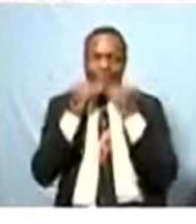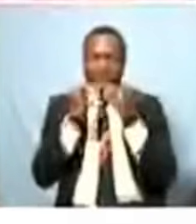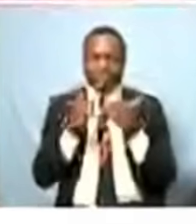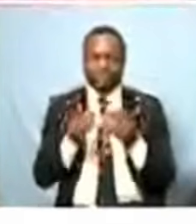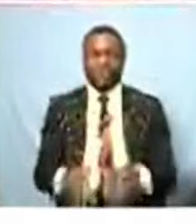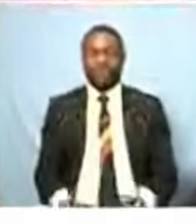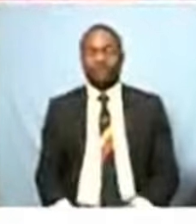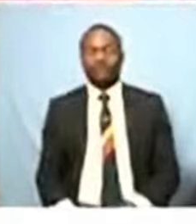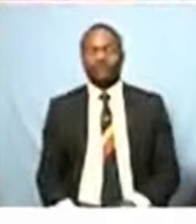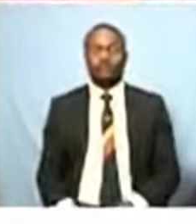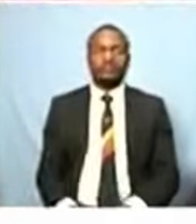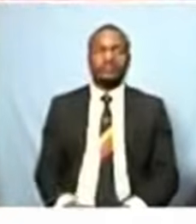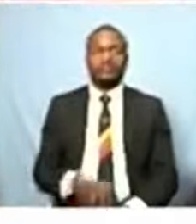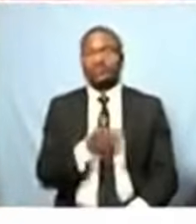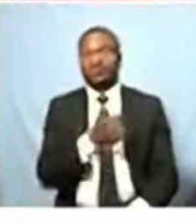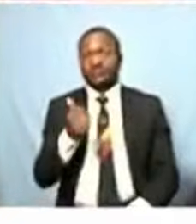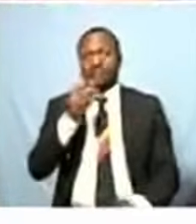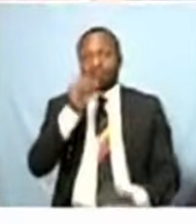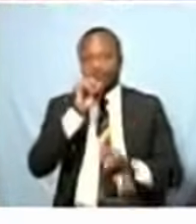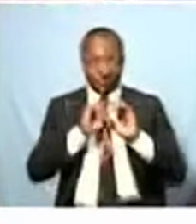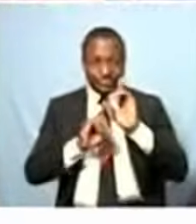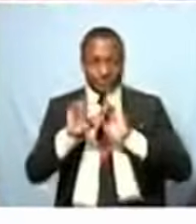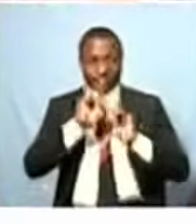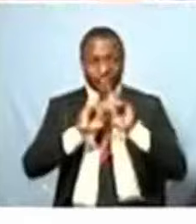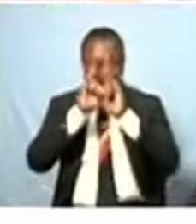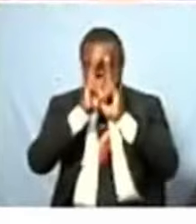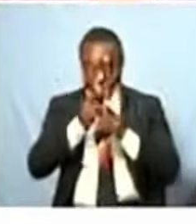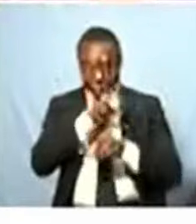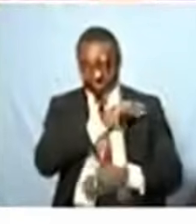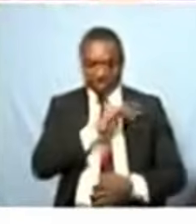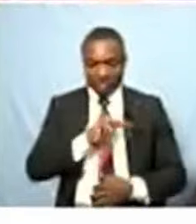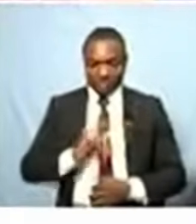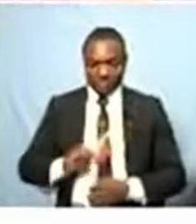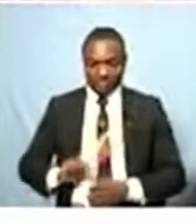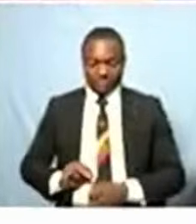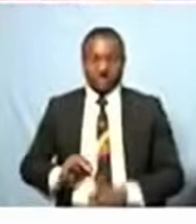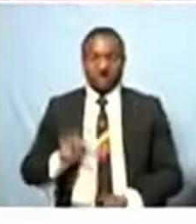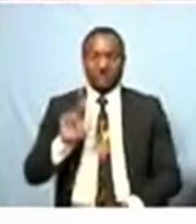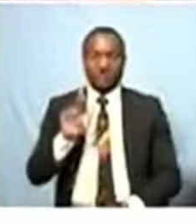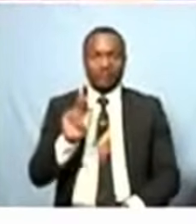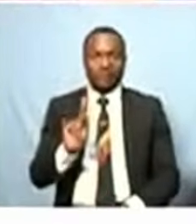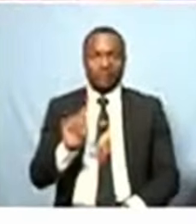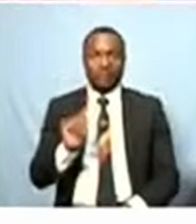thank you. Any further debate? The Honourable Member for Katombola.